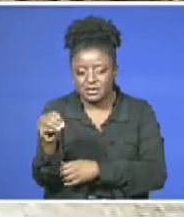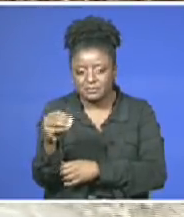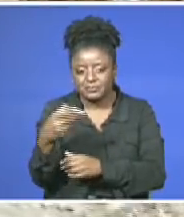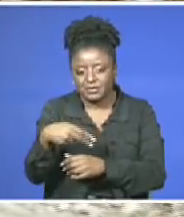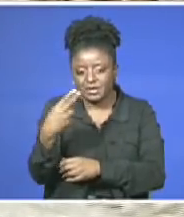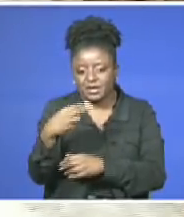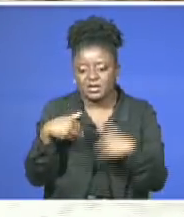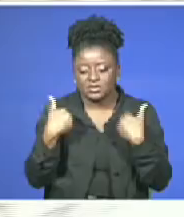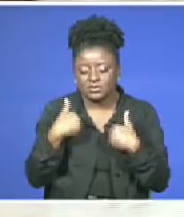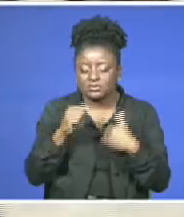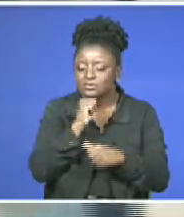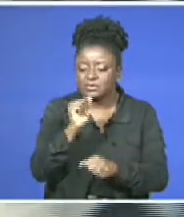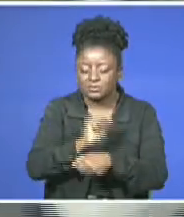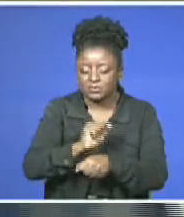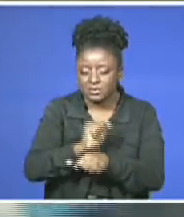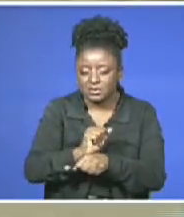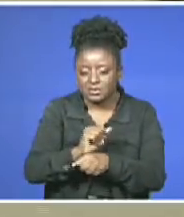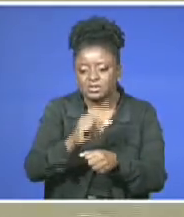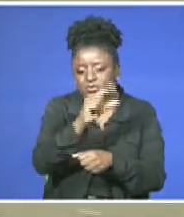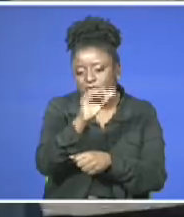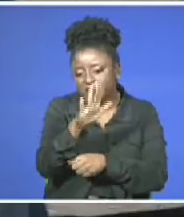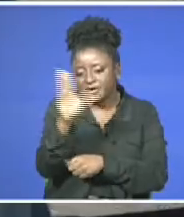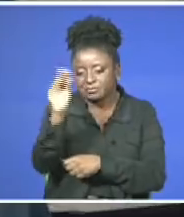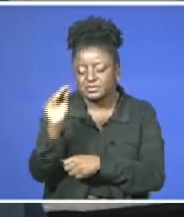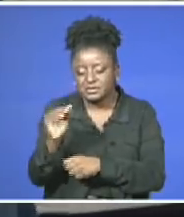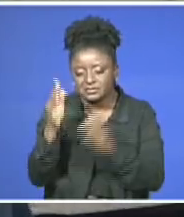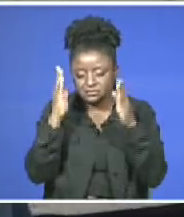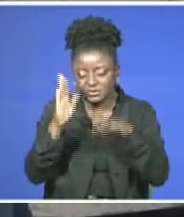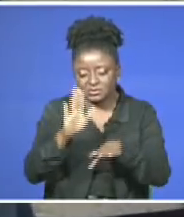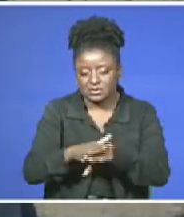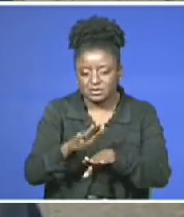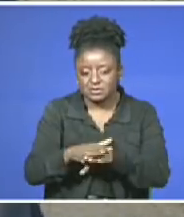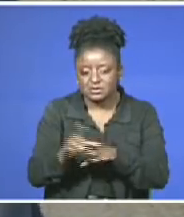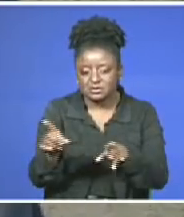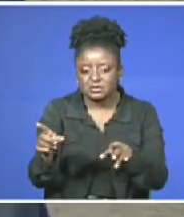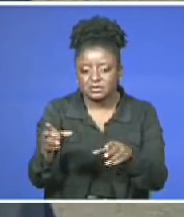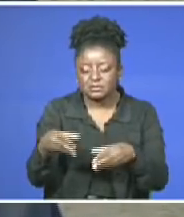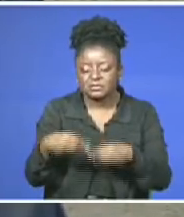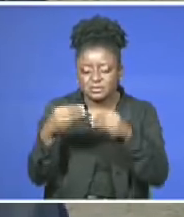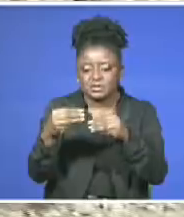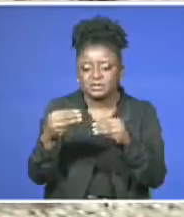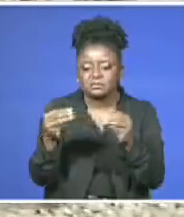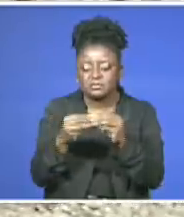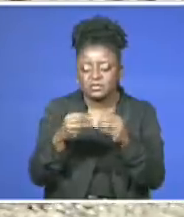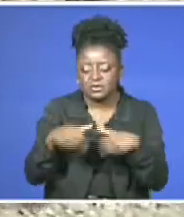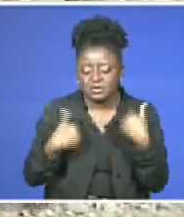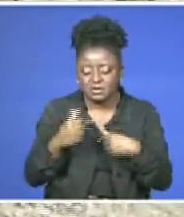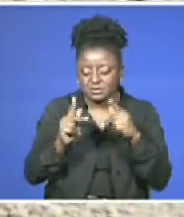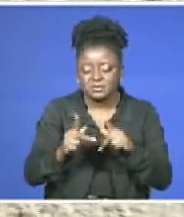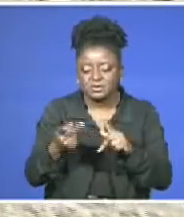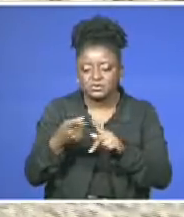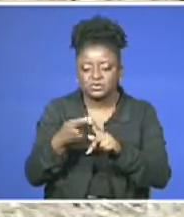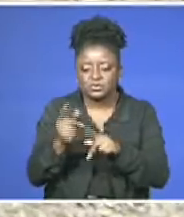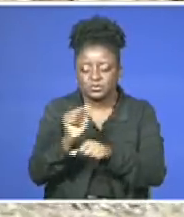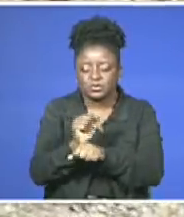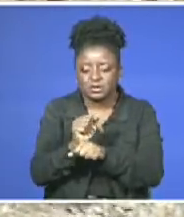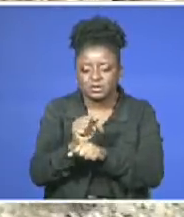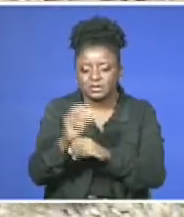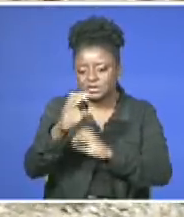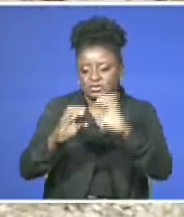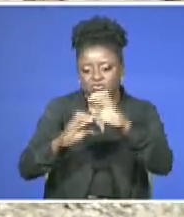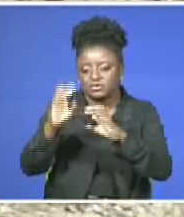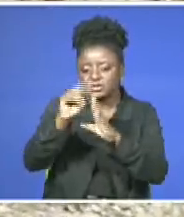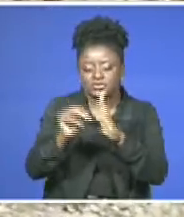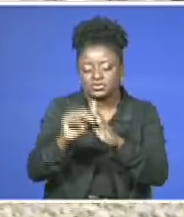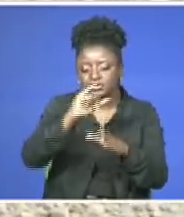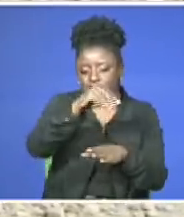youth unemployment rate of 25%, the focus is also on putting more youngsters to work. A construction job fair is planned.